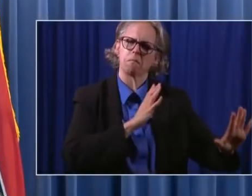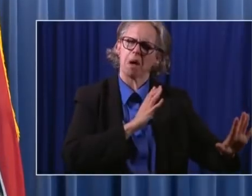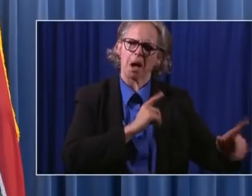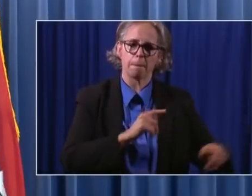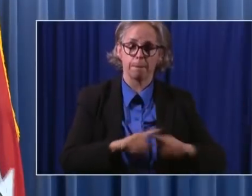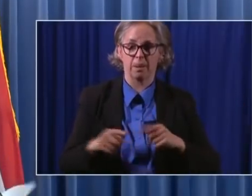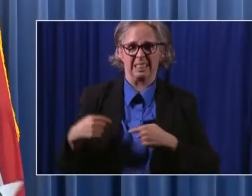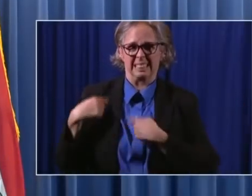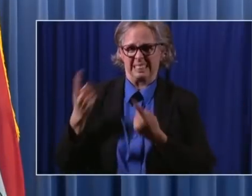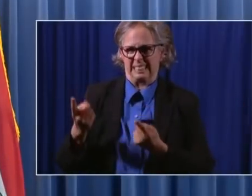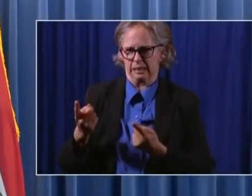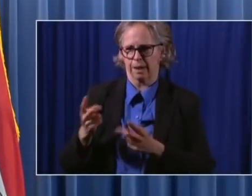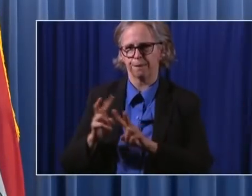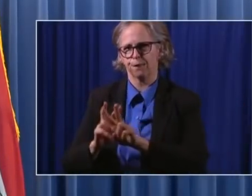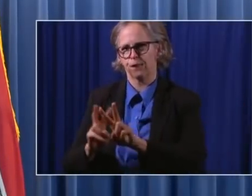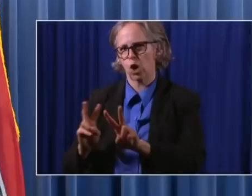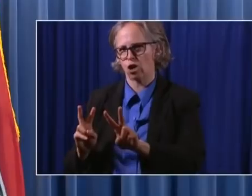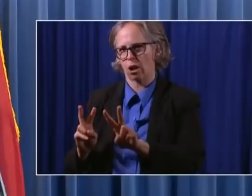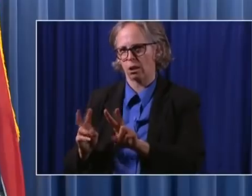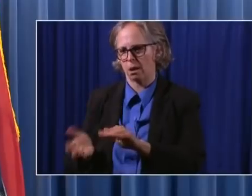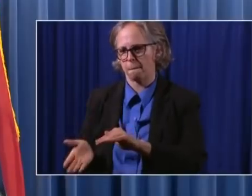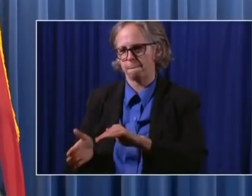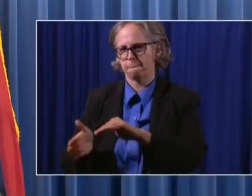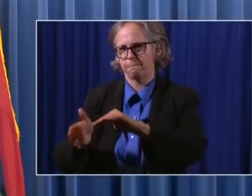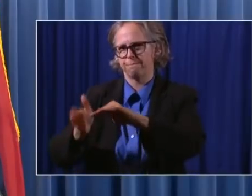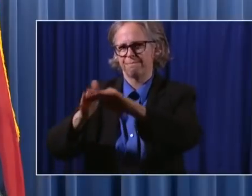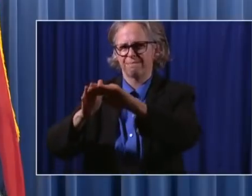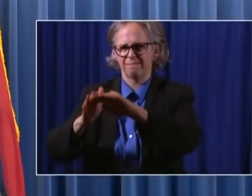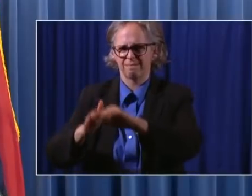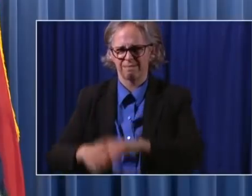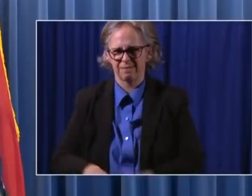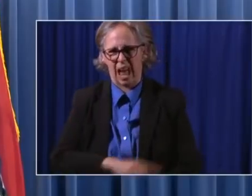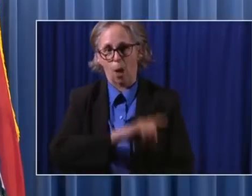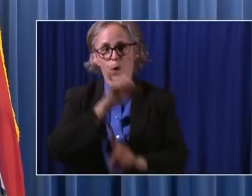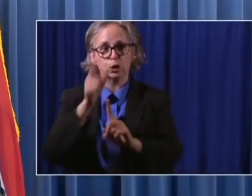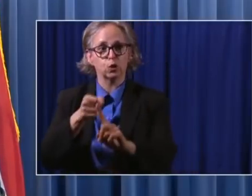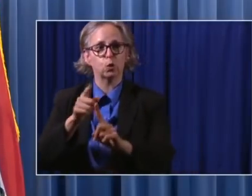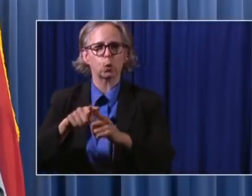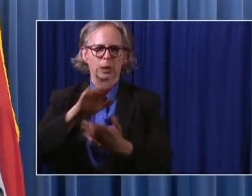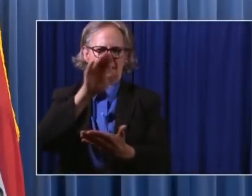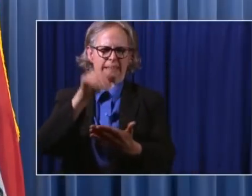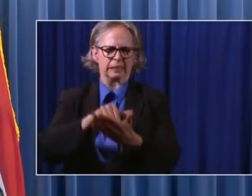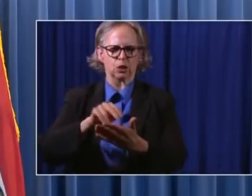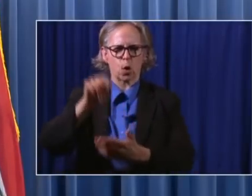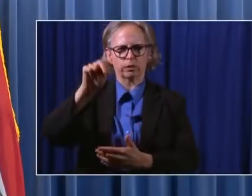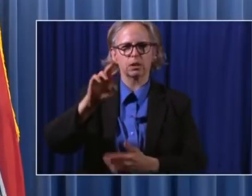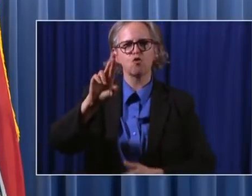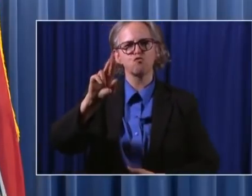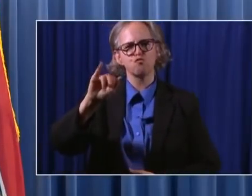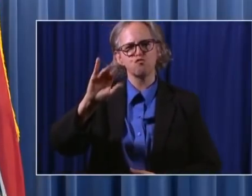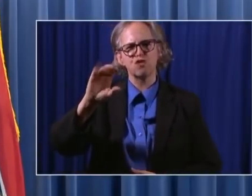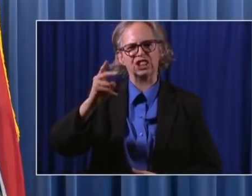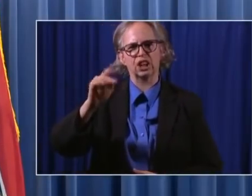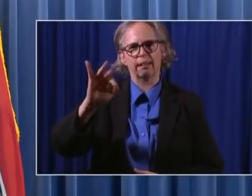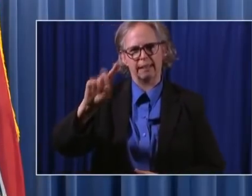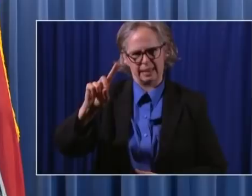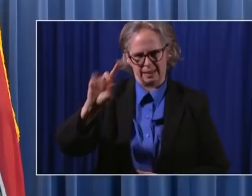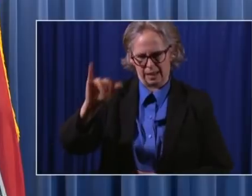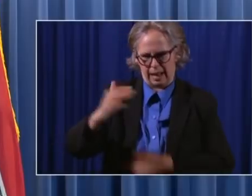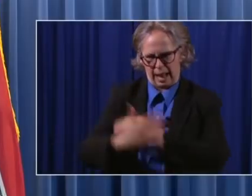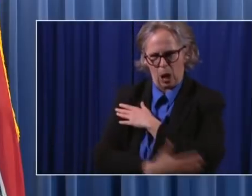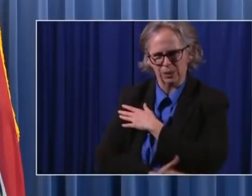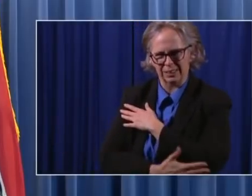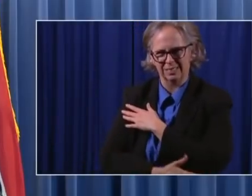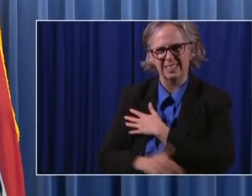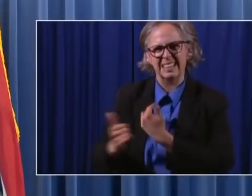funeral. Richland County. Richland County is also now a red county. They've seen their daily